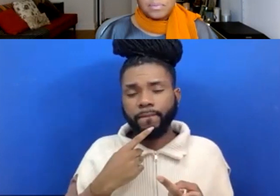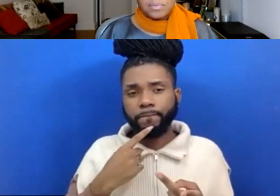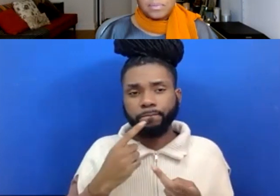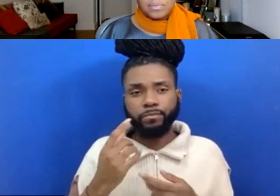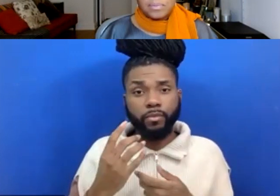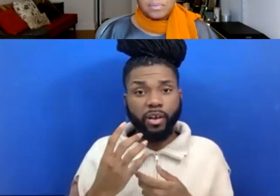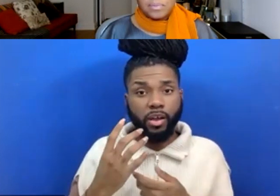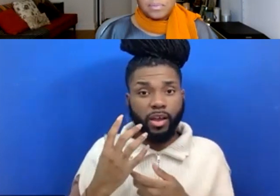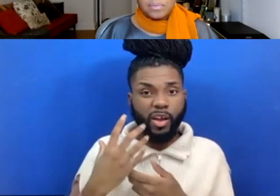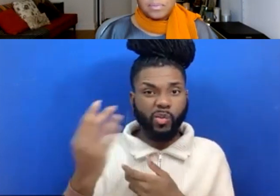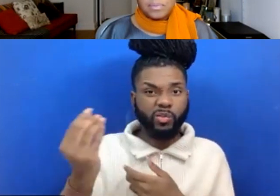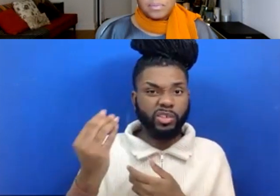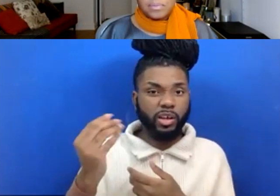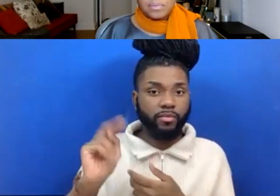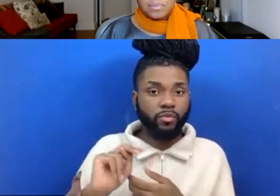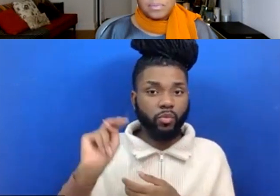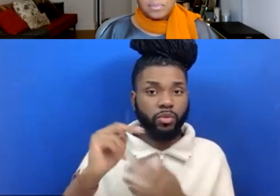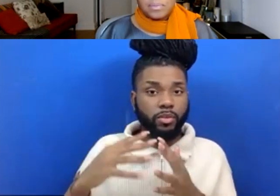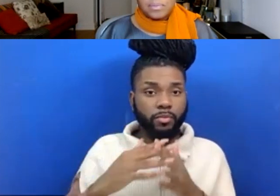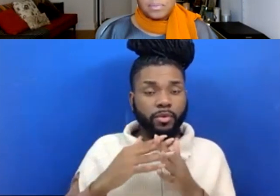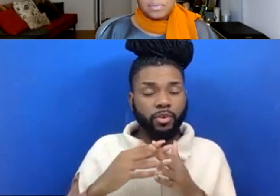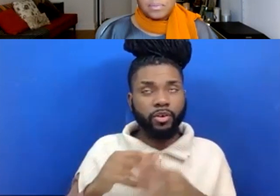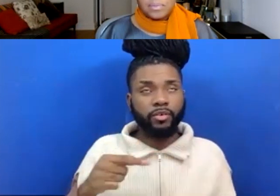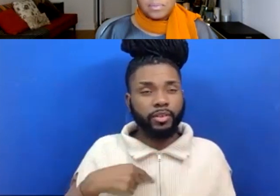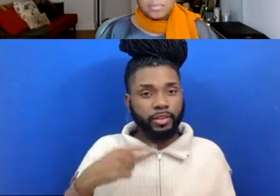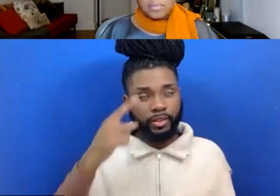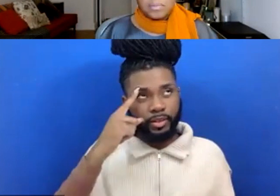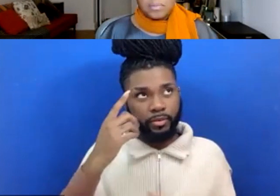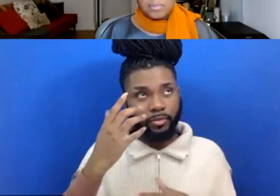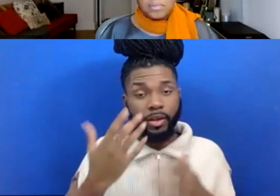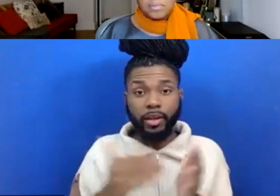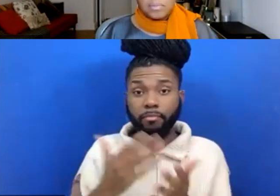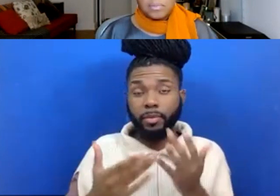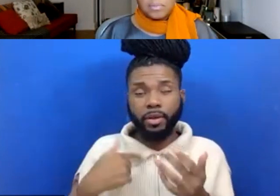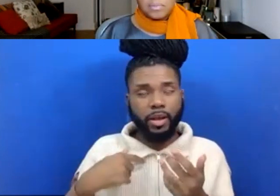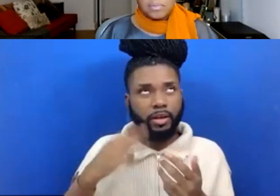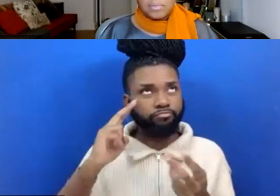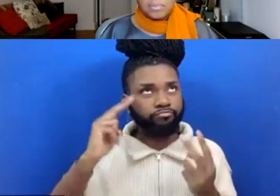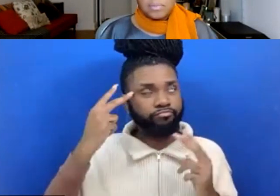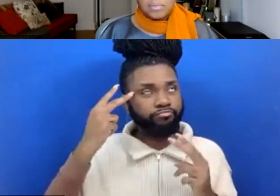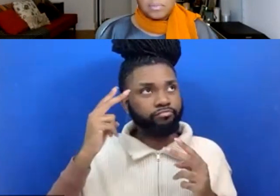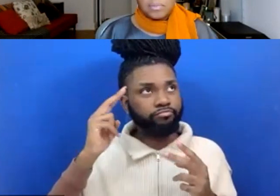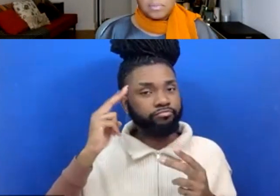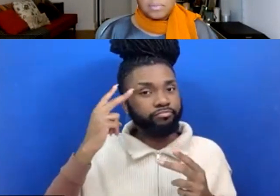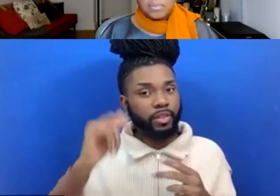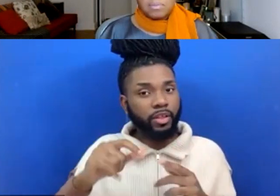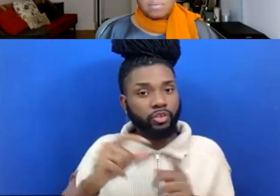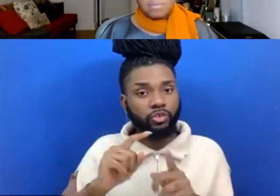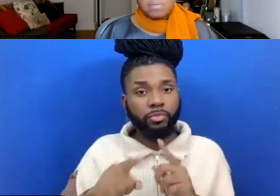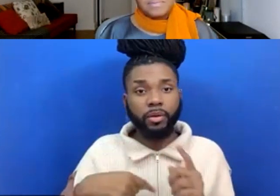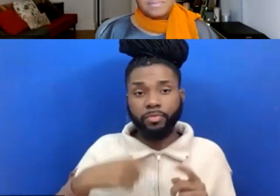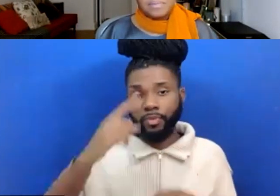of North America. And there I think, maybe I'm confusing the term, I was thinking about something that might be